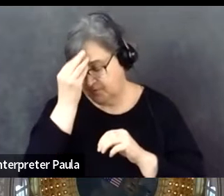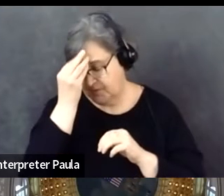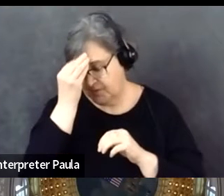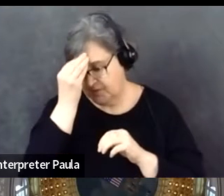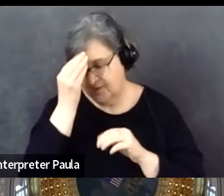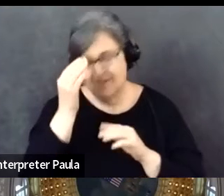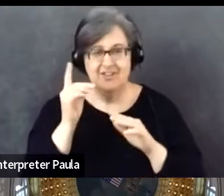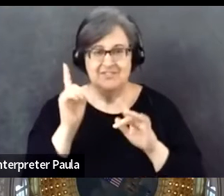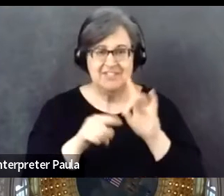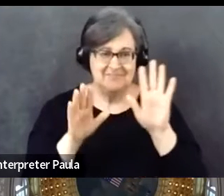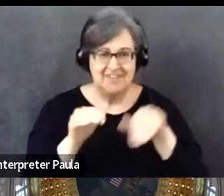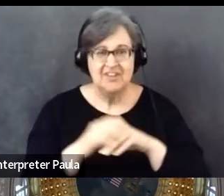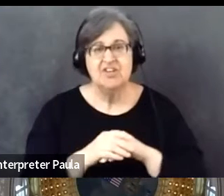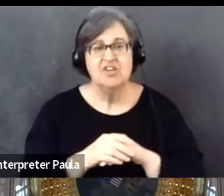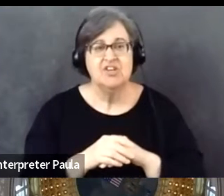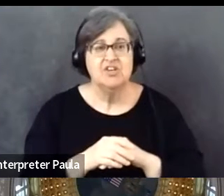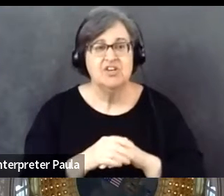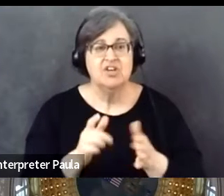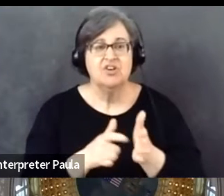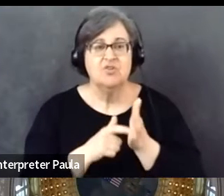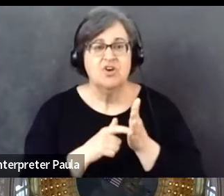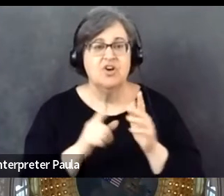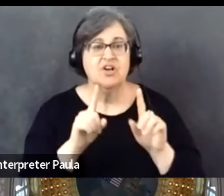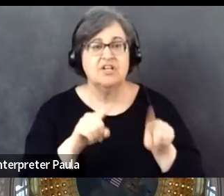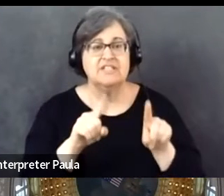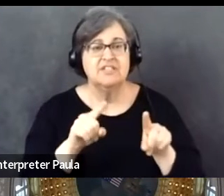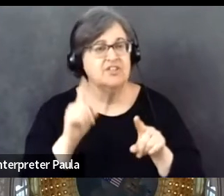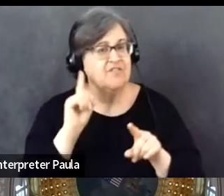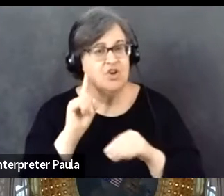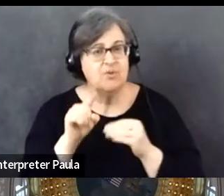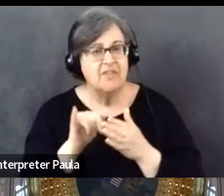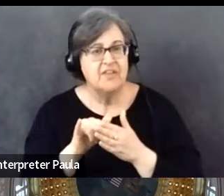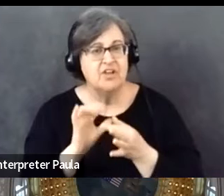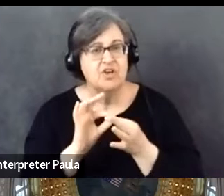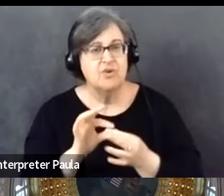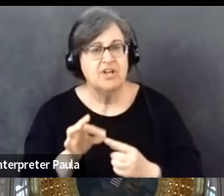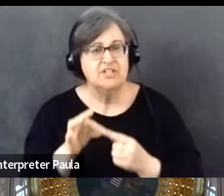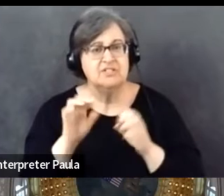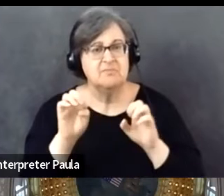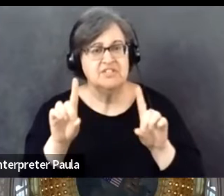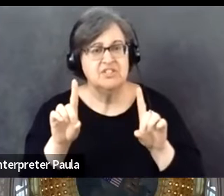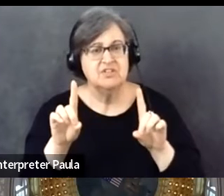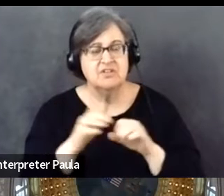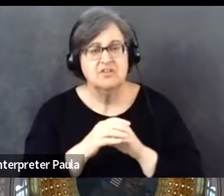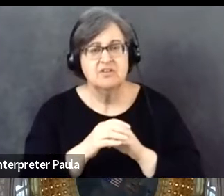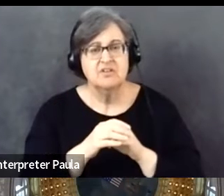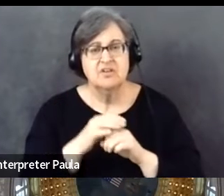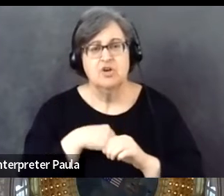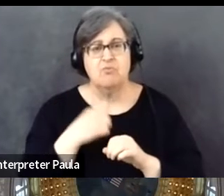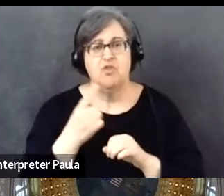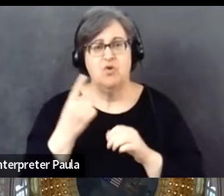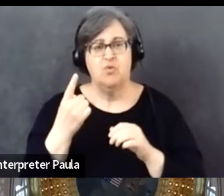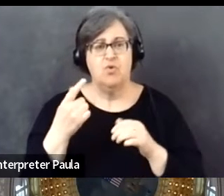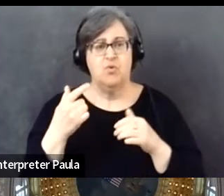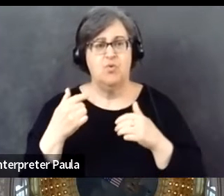right, well, I'll skip that. The compulsory attendance, has anyone heard anything about that when it comes to special education? Or, am I the only one that's